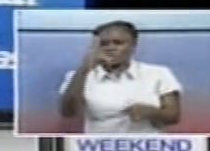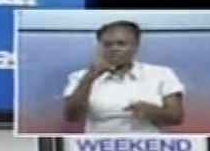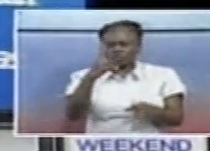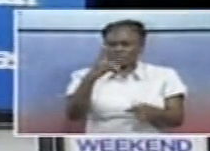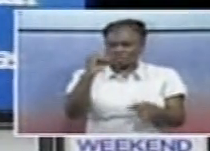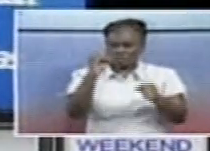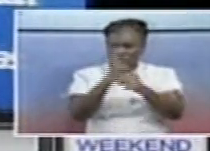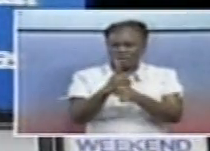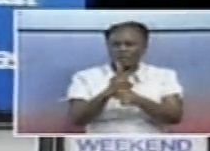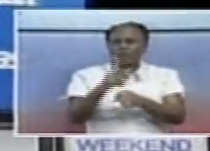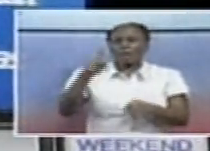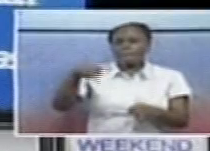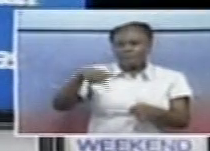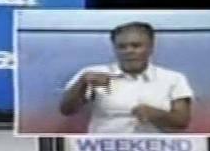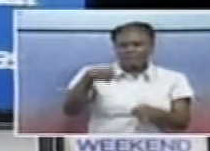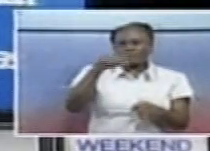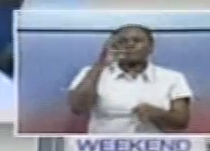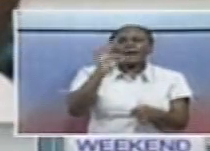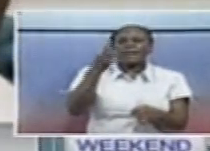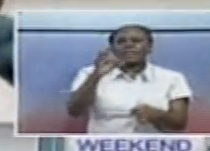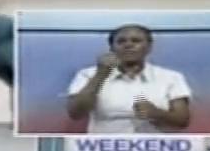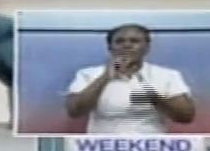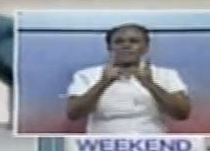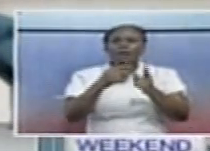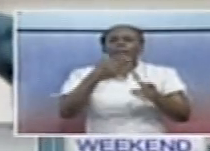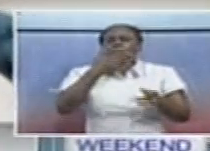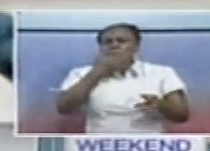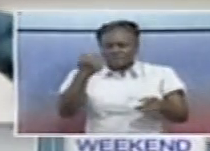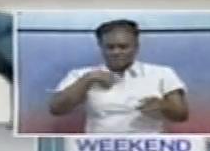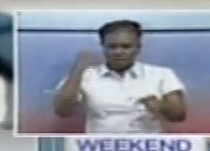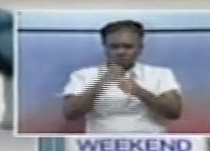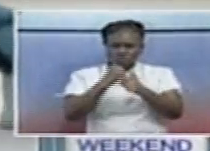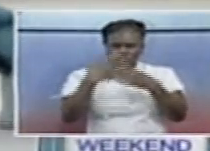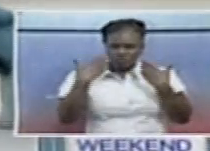2012 Paris Marathon champion Stanley Biwott. I'll try my best even to run